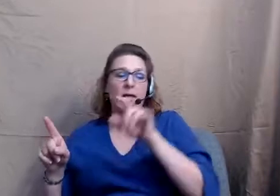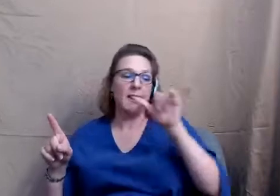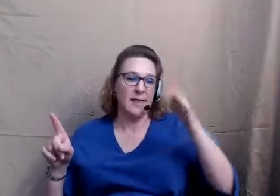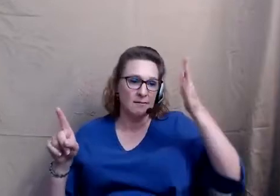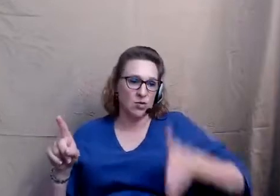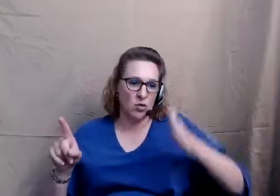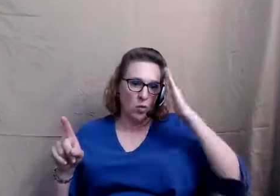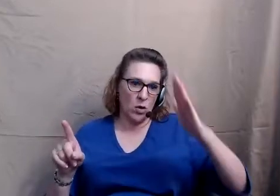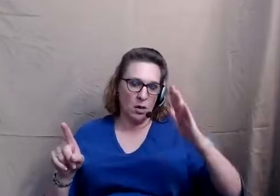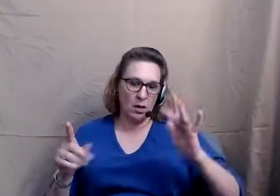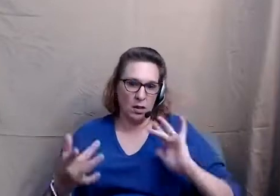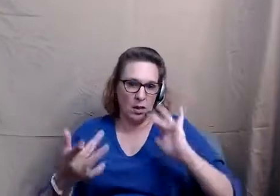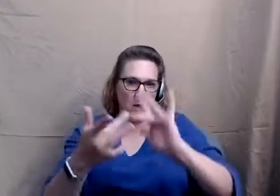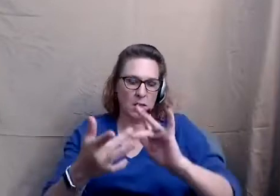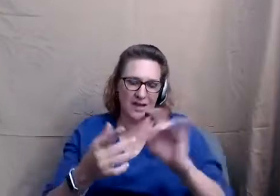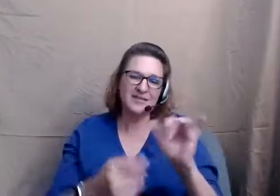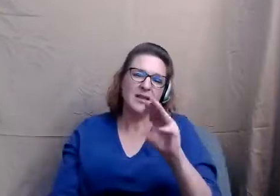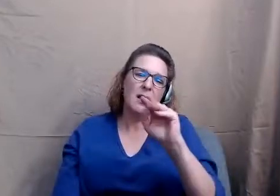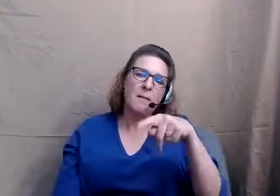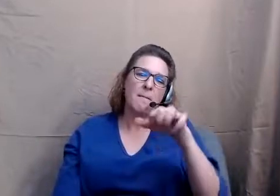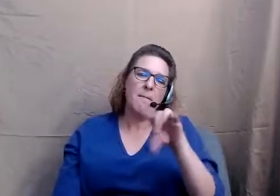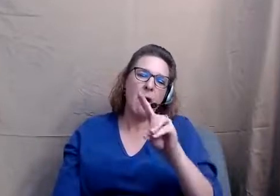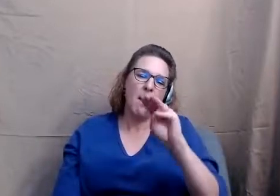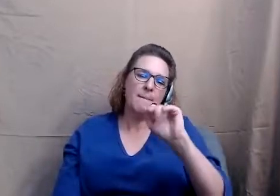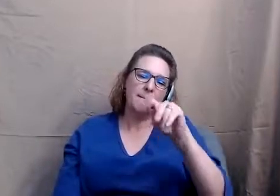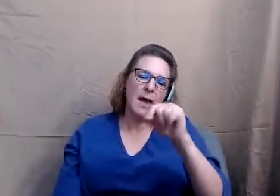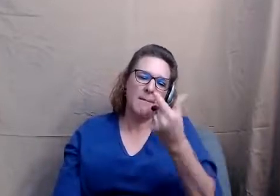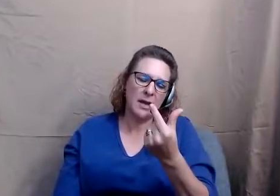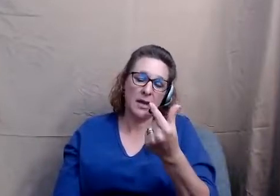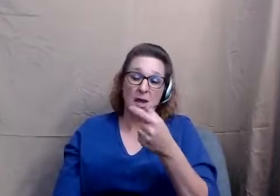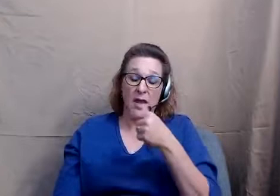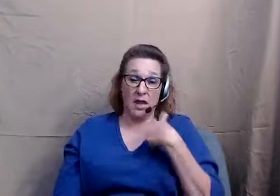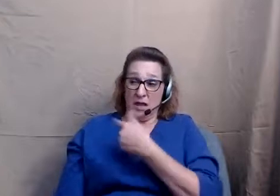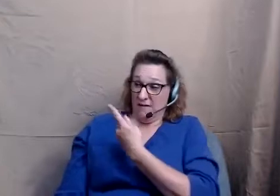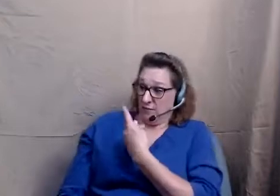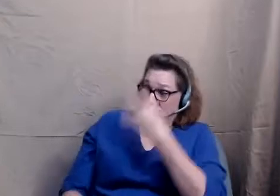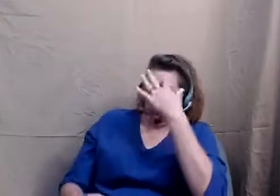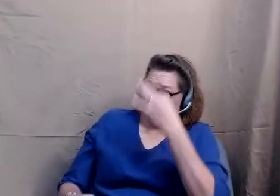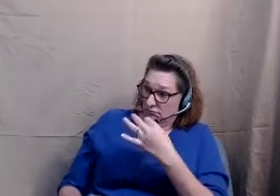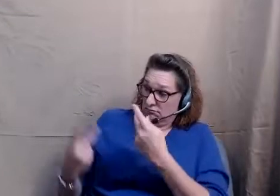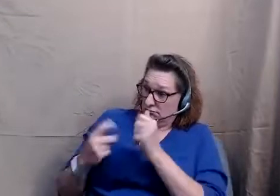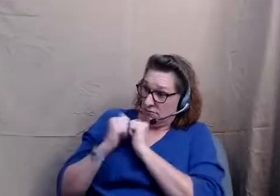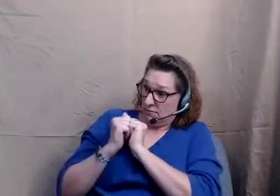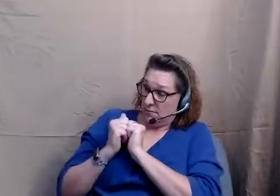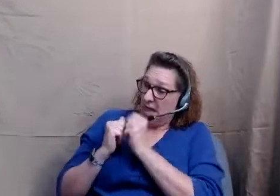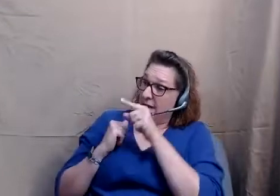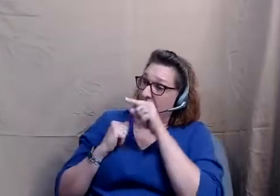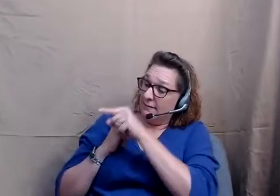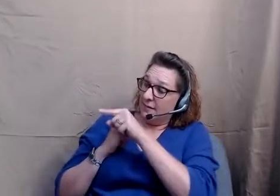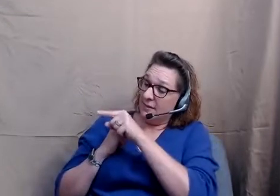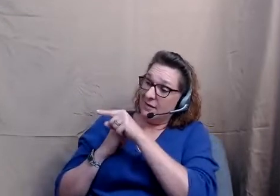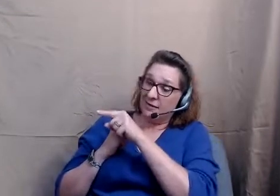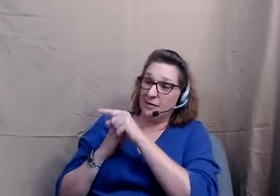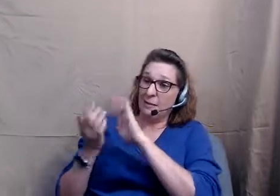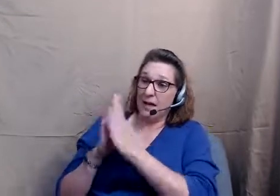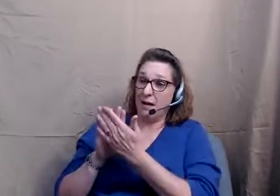to be the person who can help. If we decide we're staying together and he or she gets